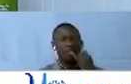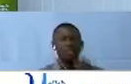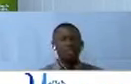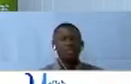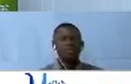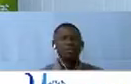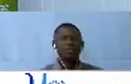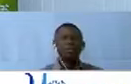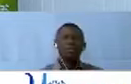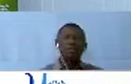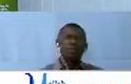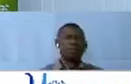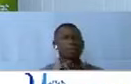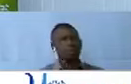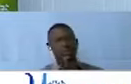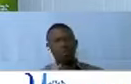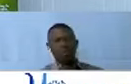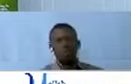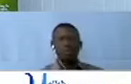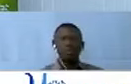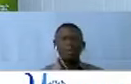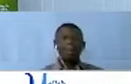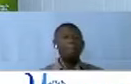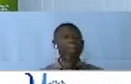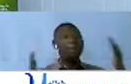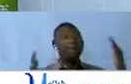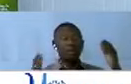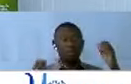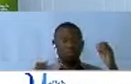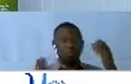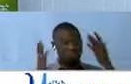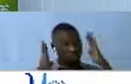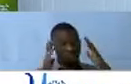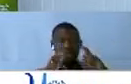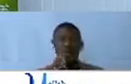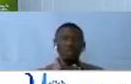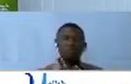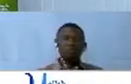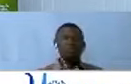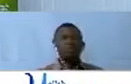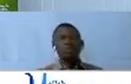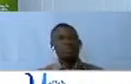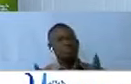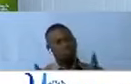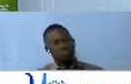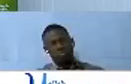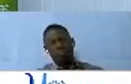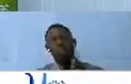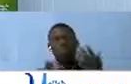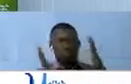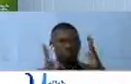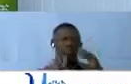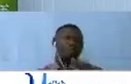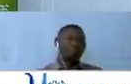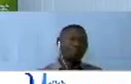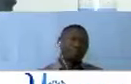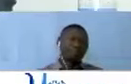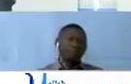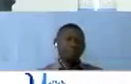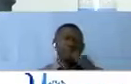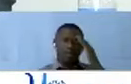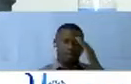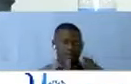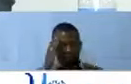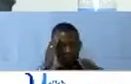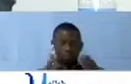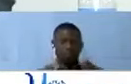mu, kuruya kubalu, anin kuruya lumene alonkwe kita kuruya kanyandi mulite. Thank you very